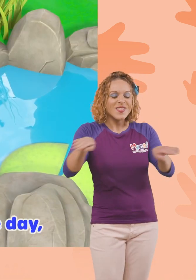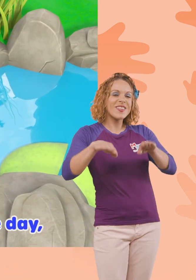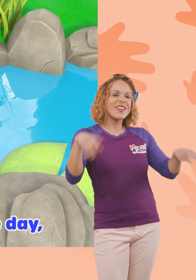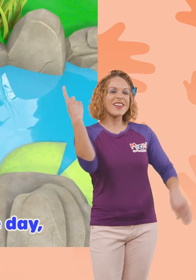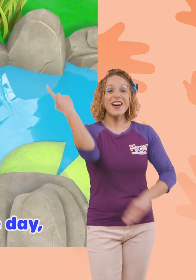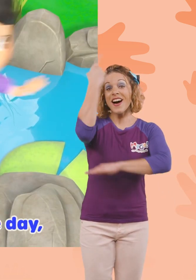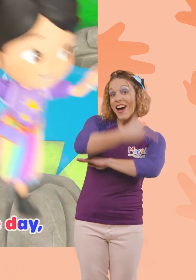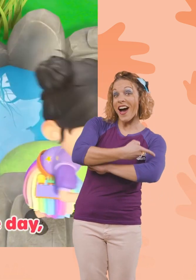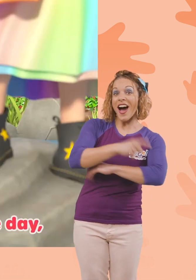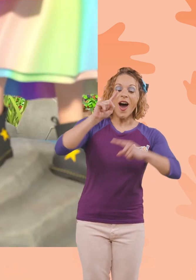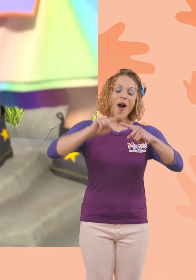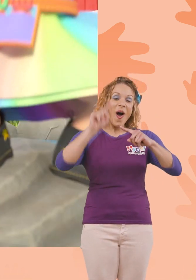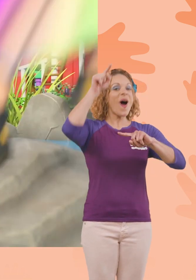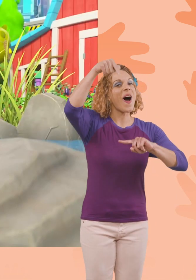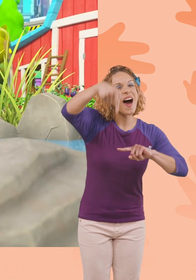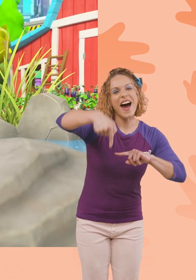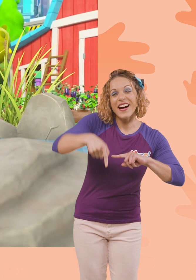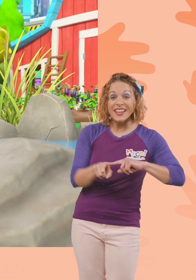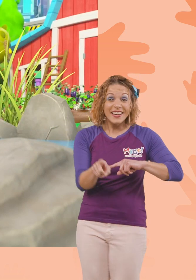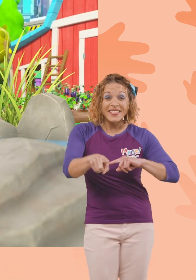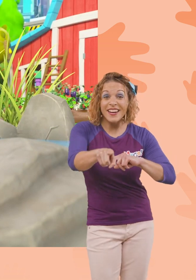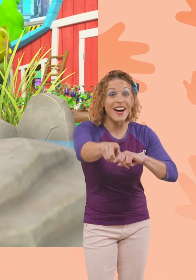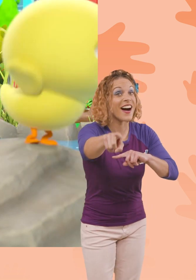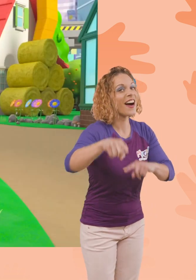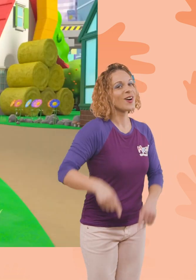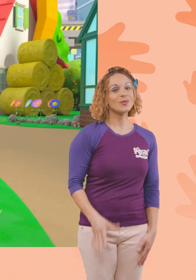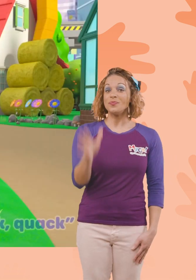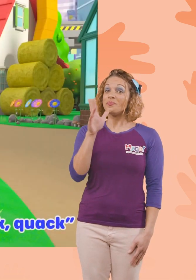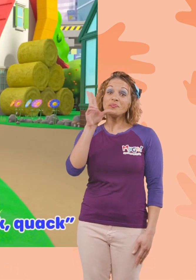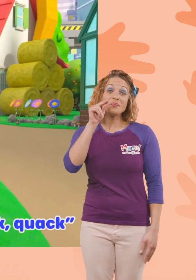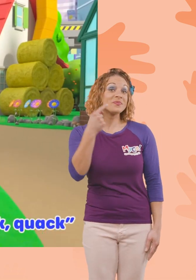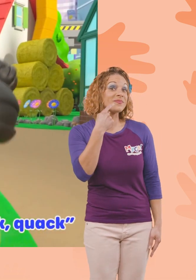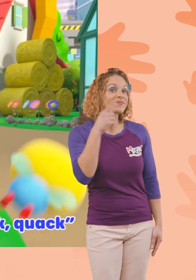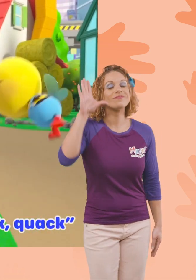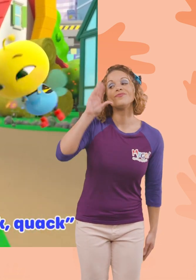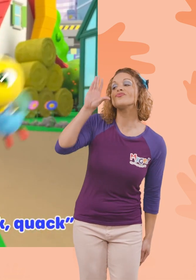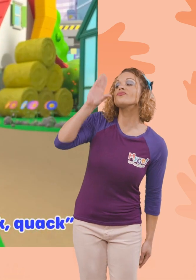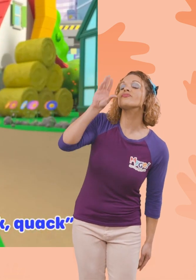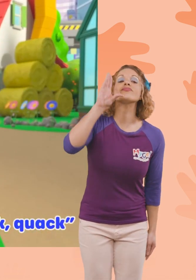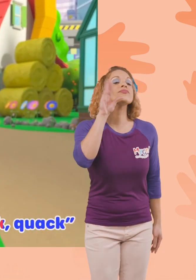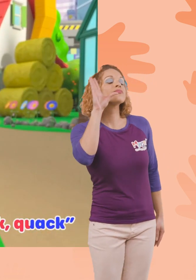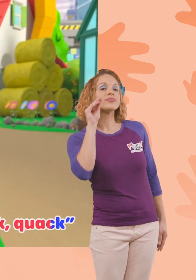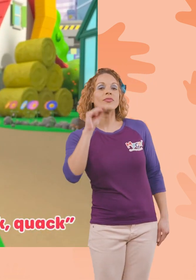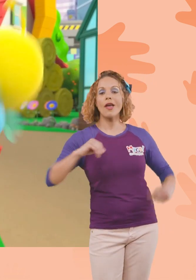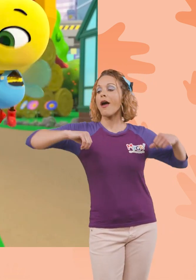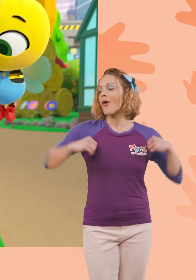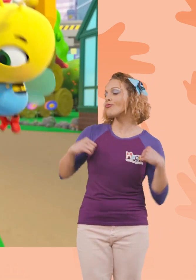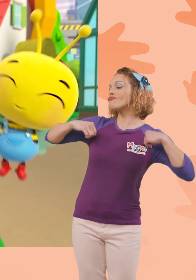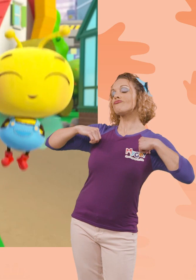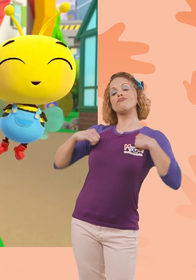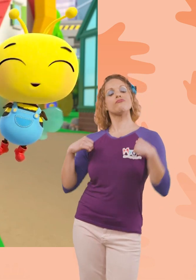little ducks went swimming one day, over the hill and far away. Mother duck said quack, quack, quack,